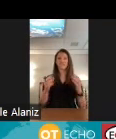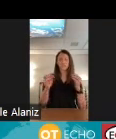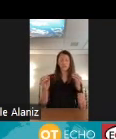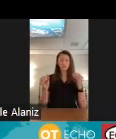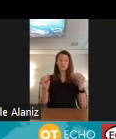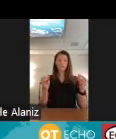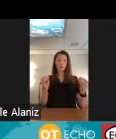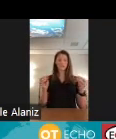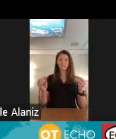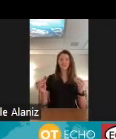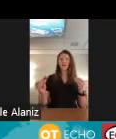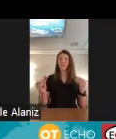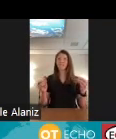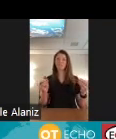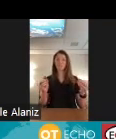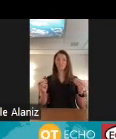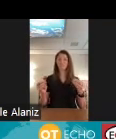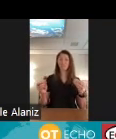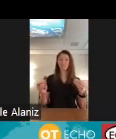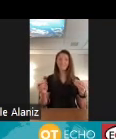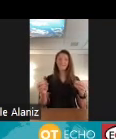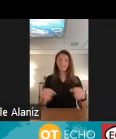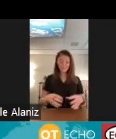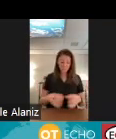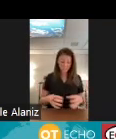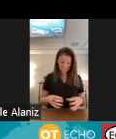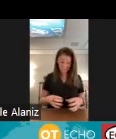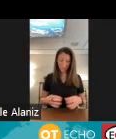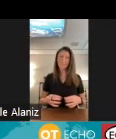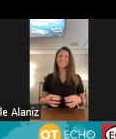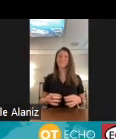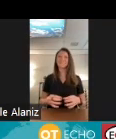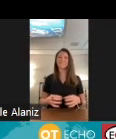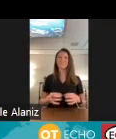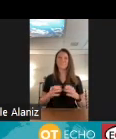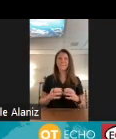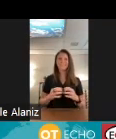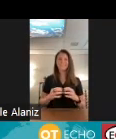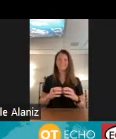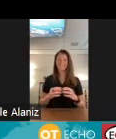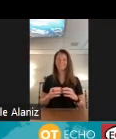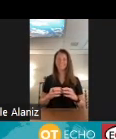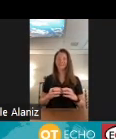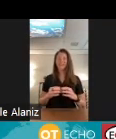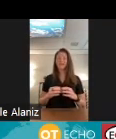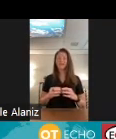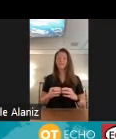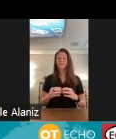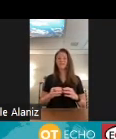the color. So it really requires that cognitive flexibility because you want to say green because that's what the text says.